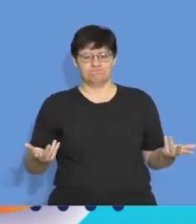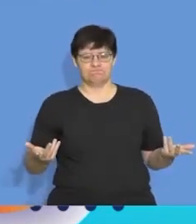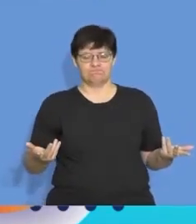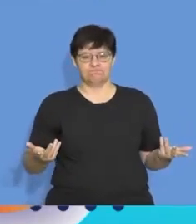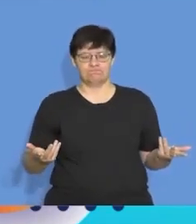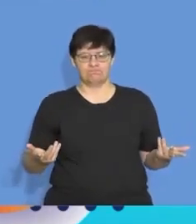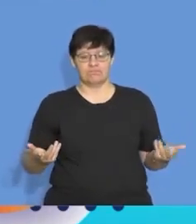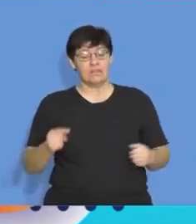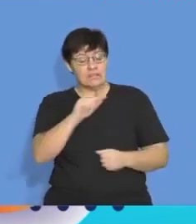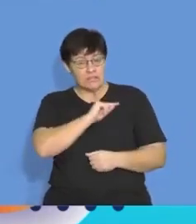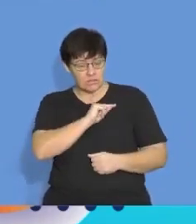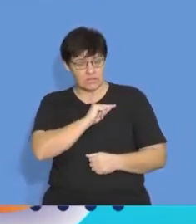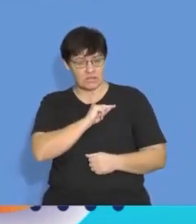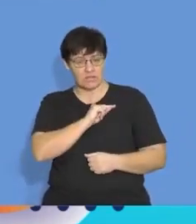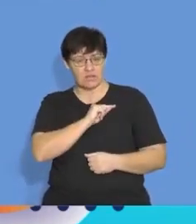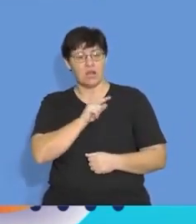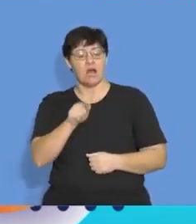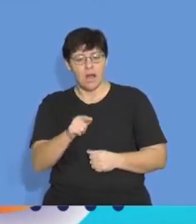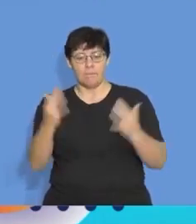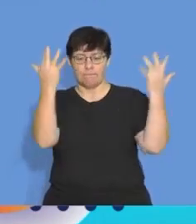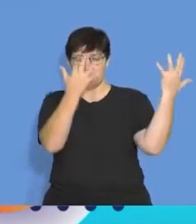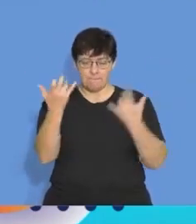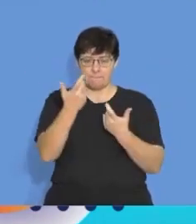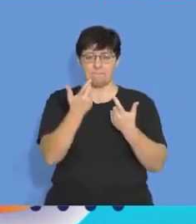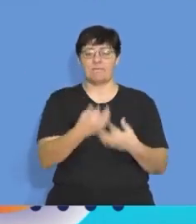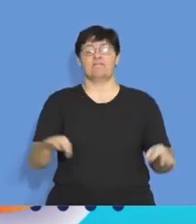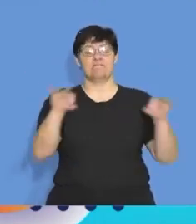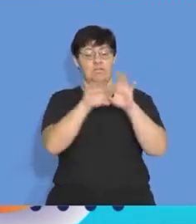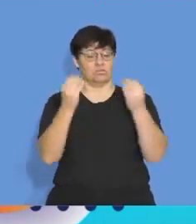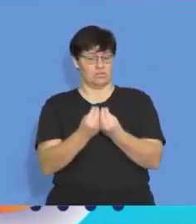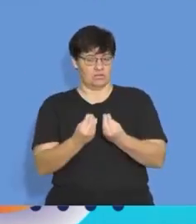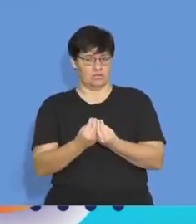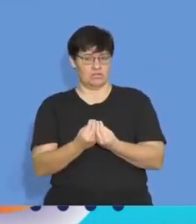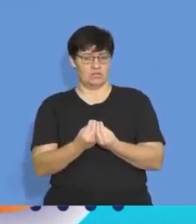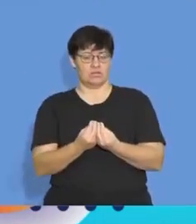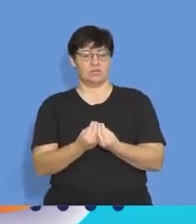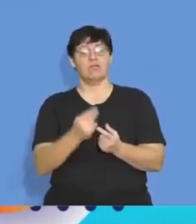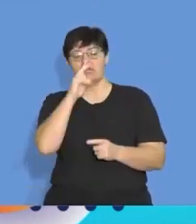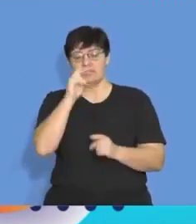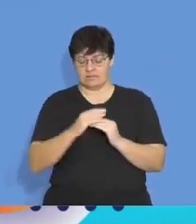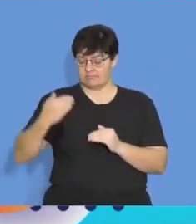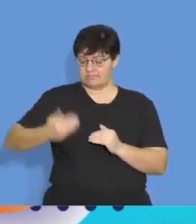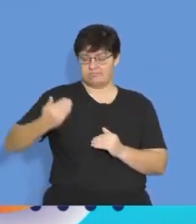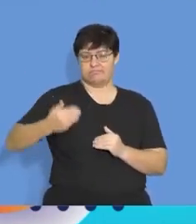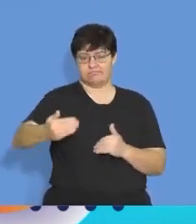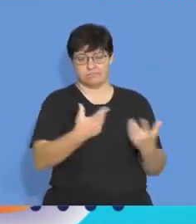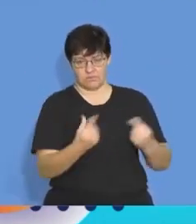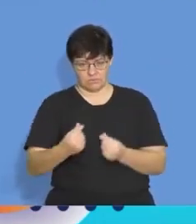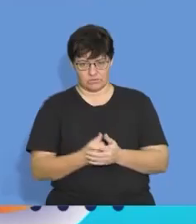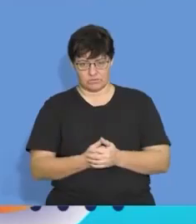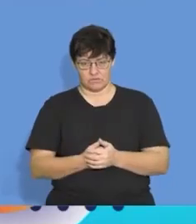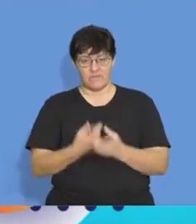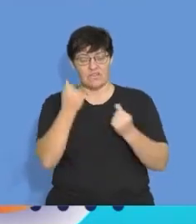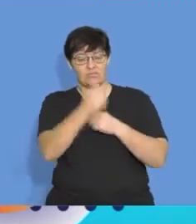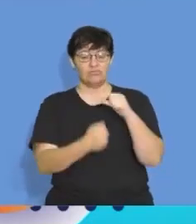right? And therefore, in order to calculate the value of stock, it is done periodically at the end of